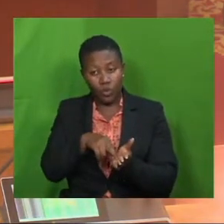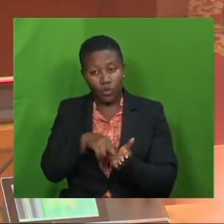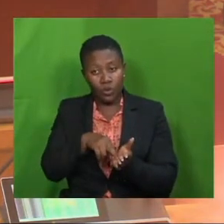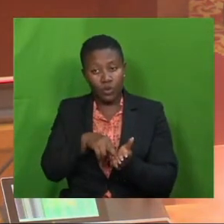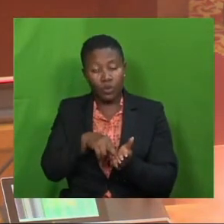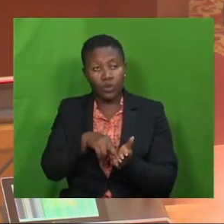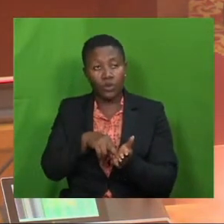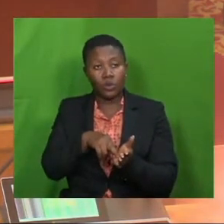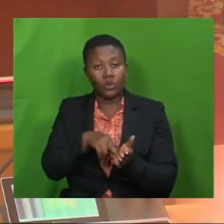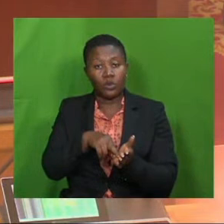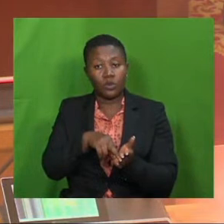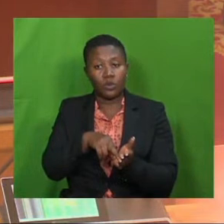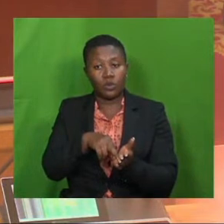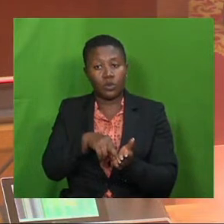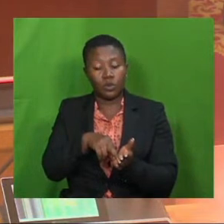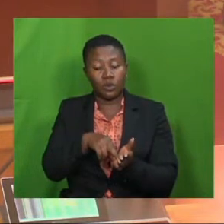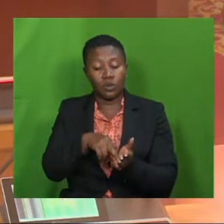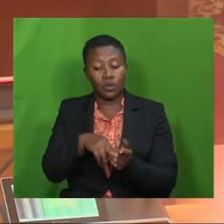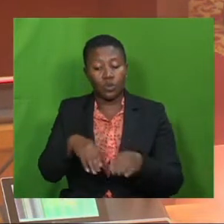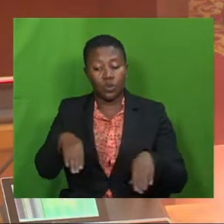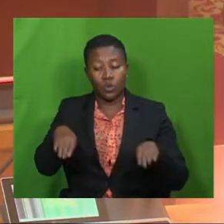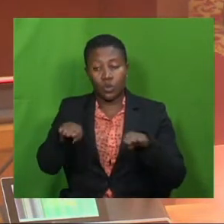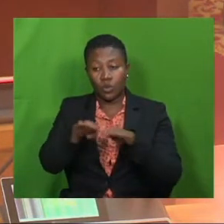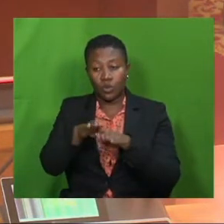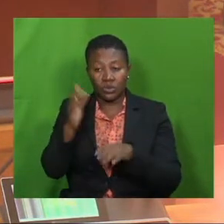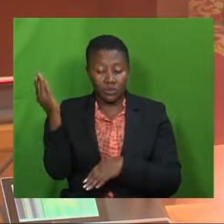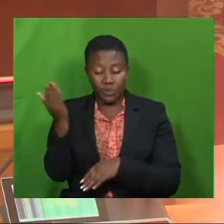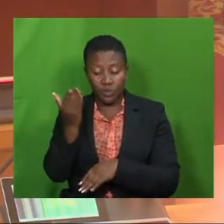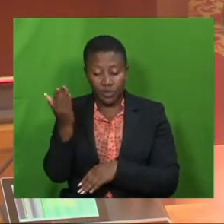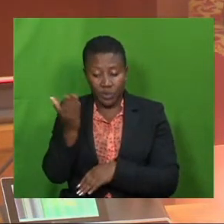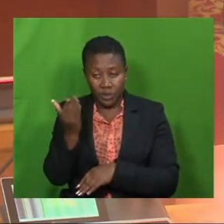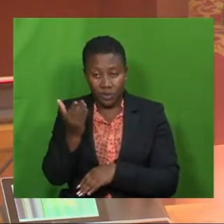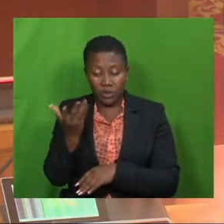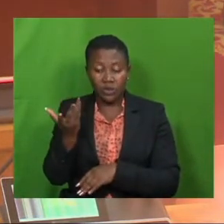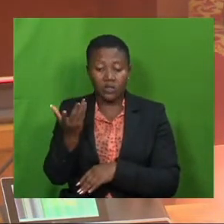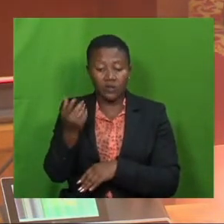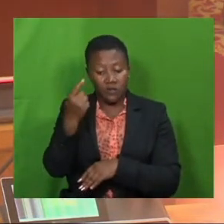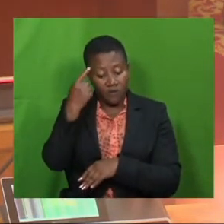remarks of the majority leader